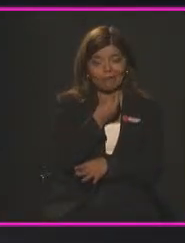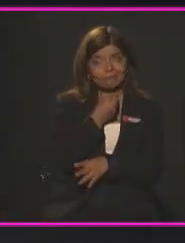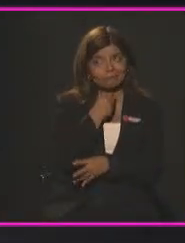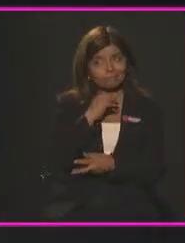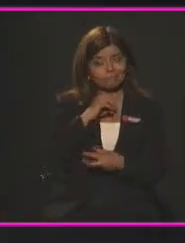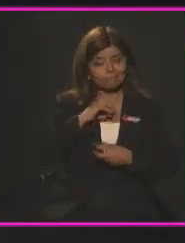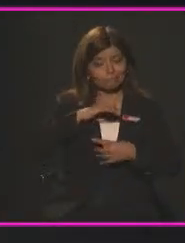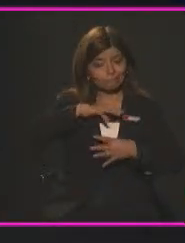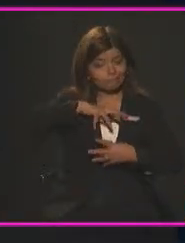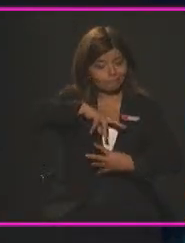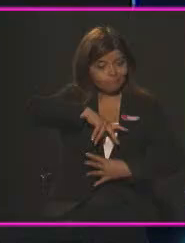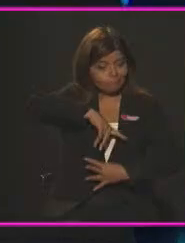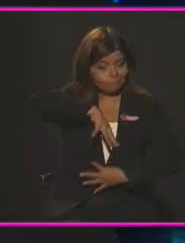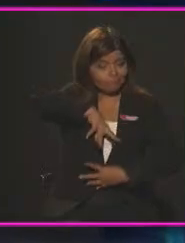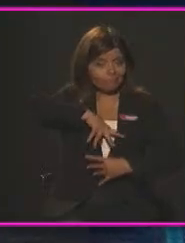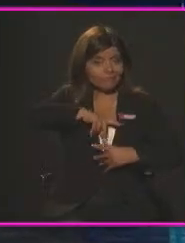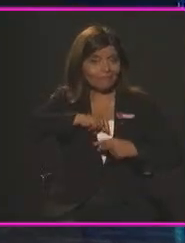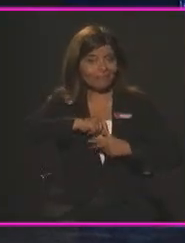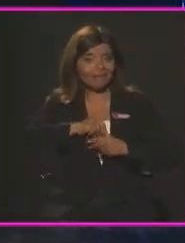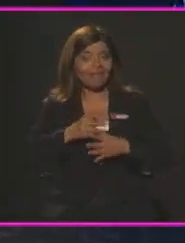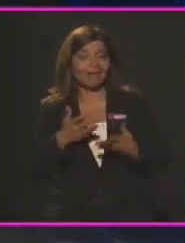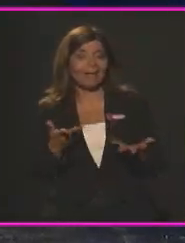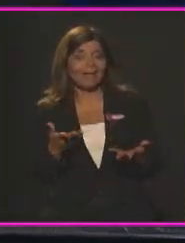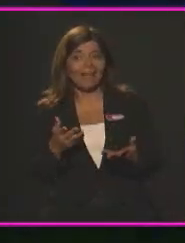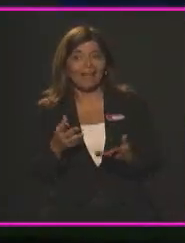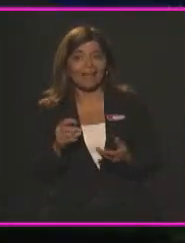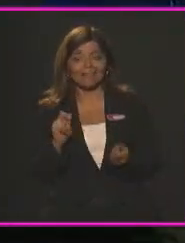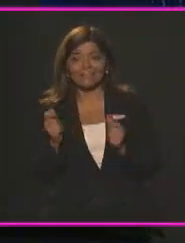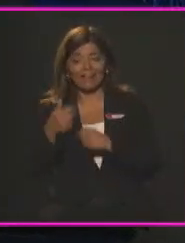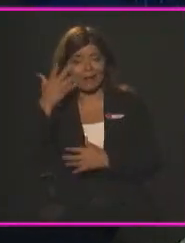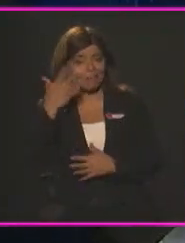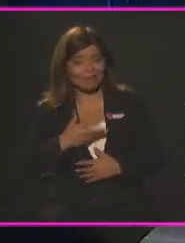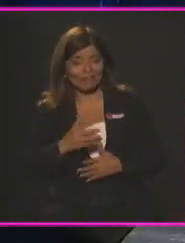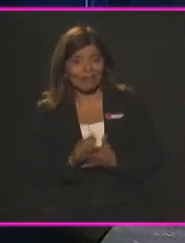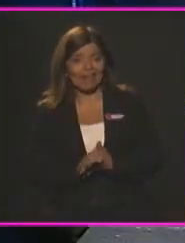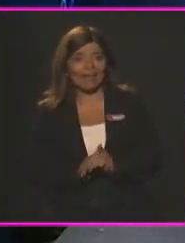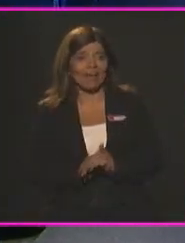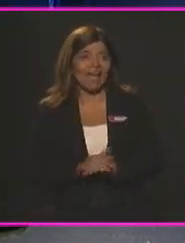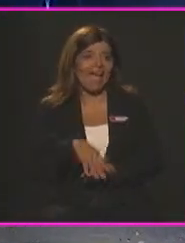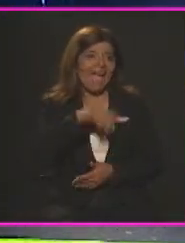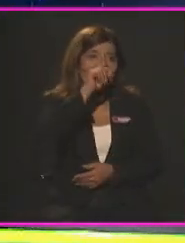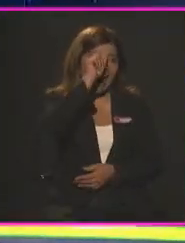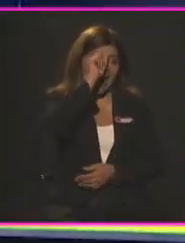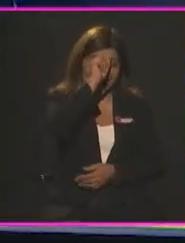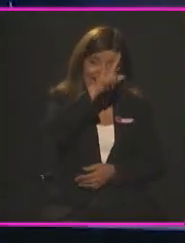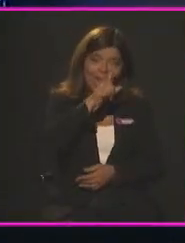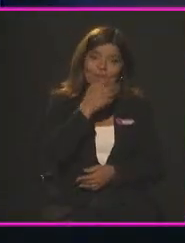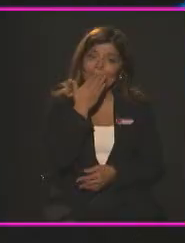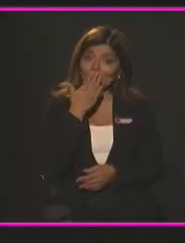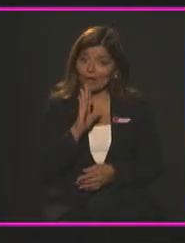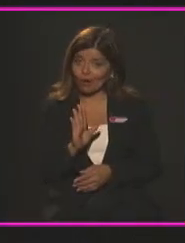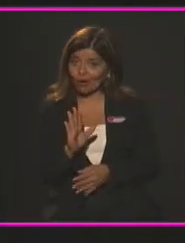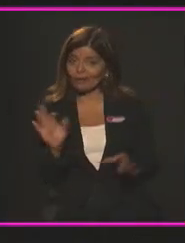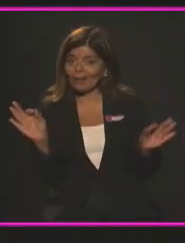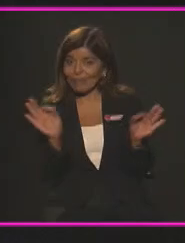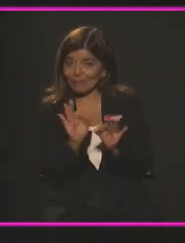in German than it is in English or in Spanish. But we have this intuition that what we eat affects